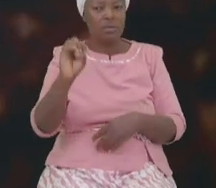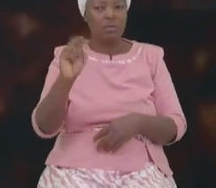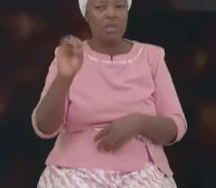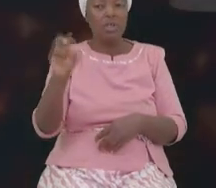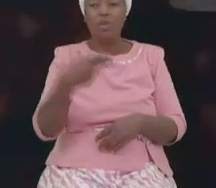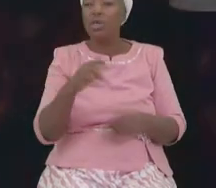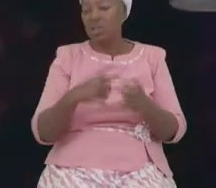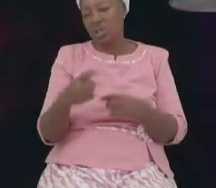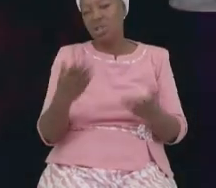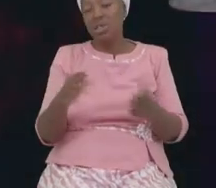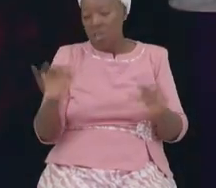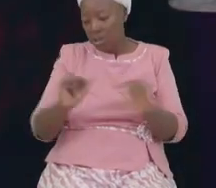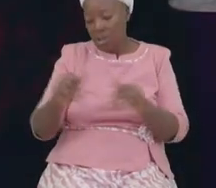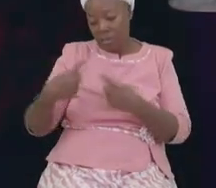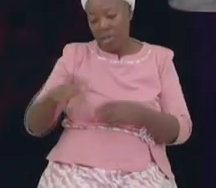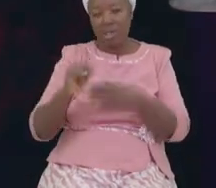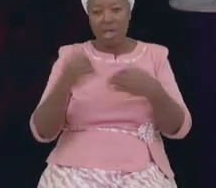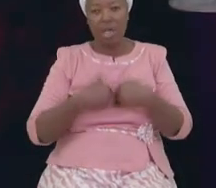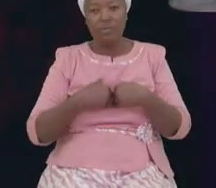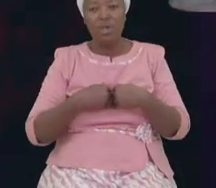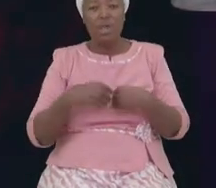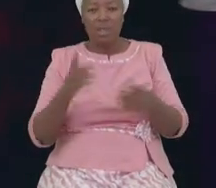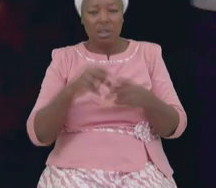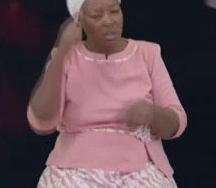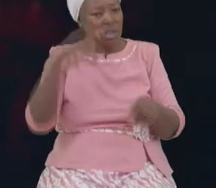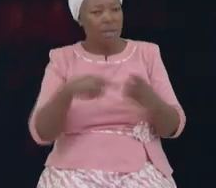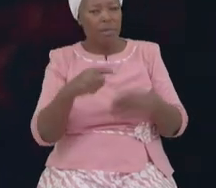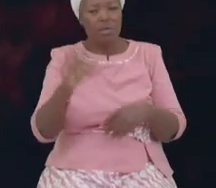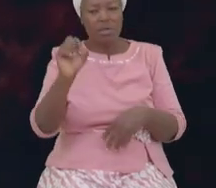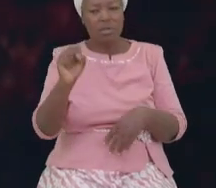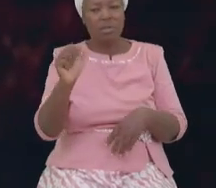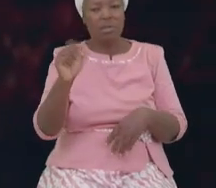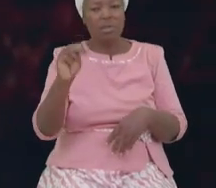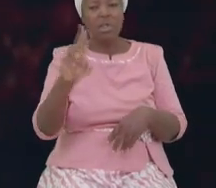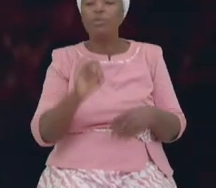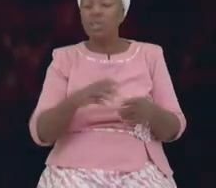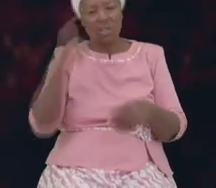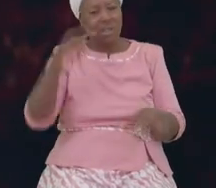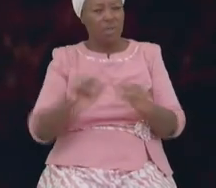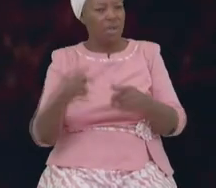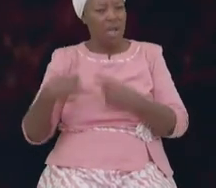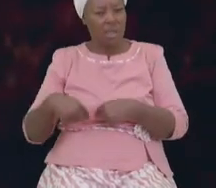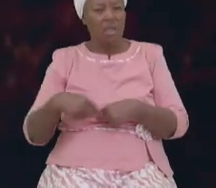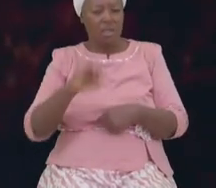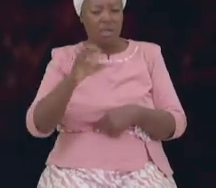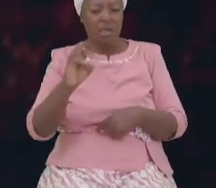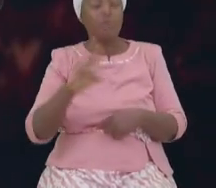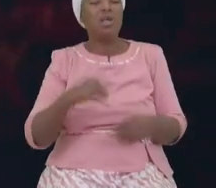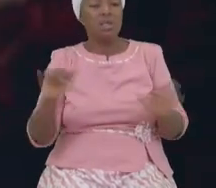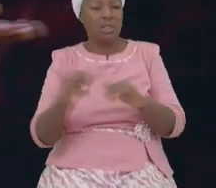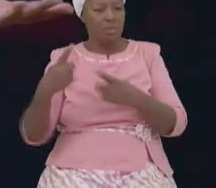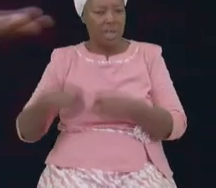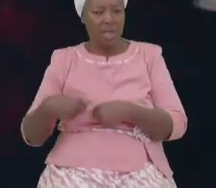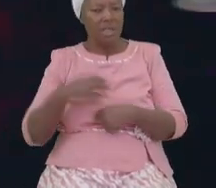he had. Think about Samuel, the same heart he had. Think about Jeremiah, the same heart he had. Think